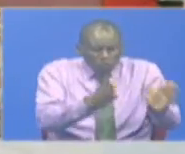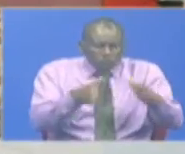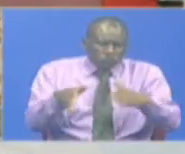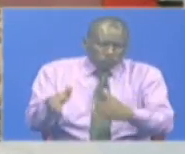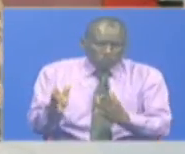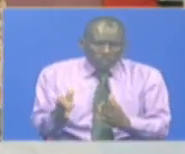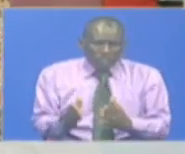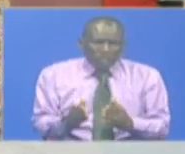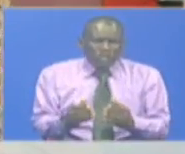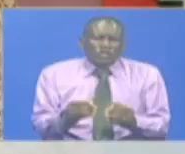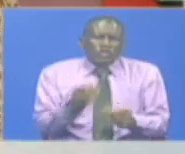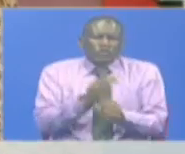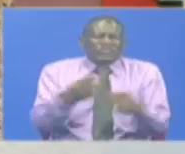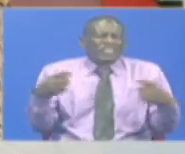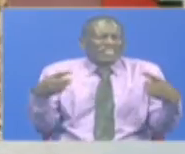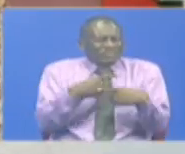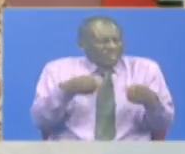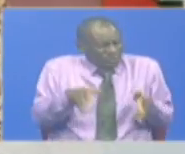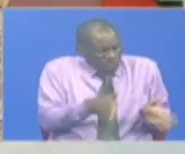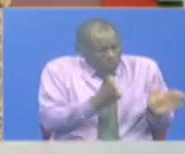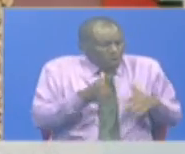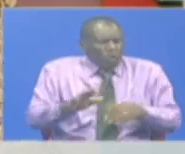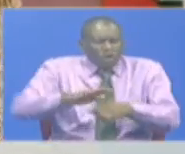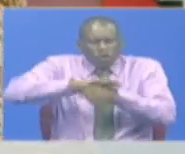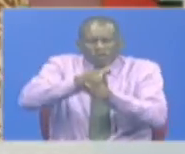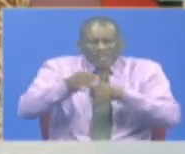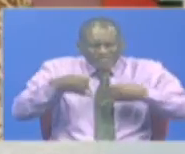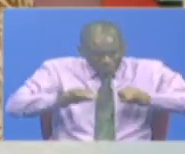every window, every crack.